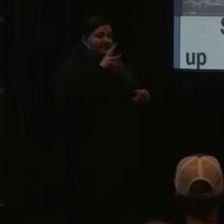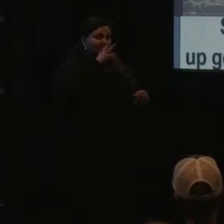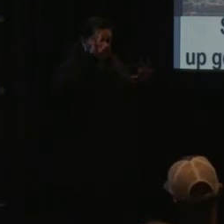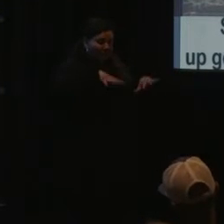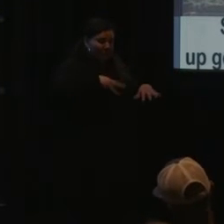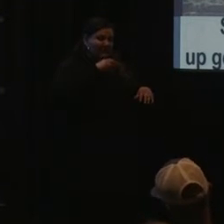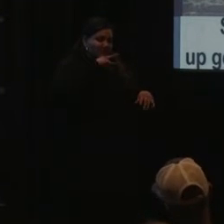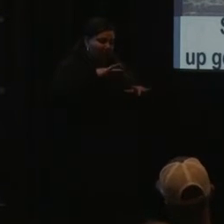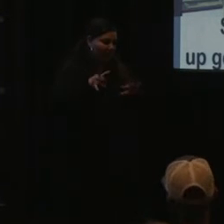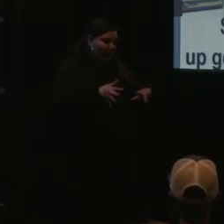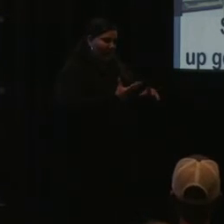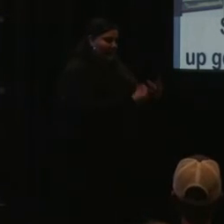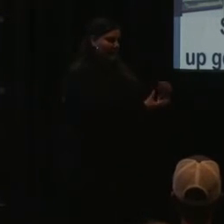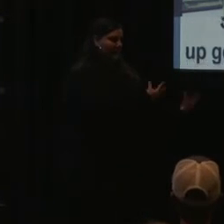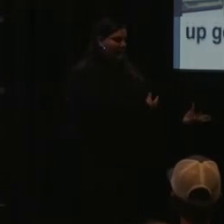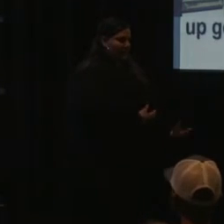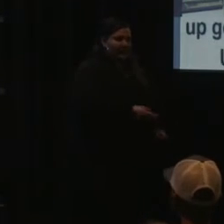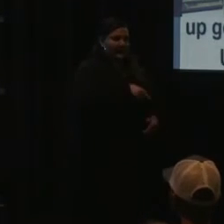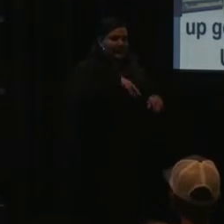rivers, untreated.